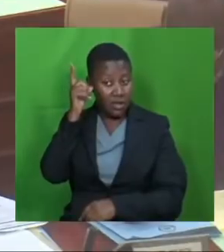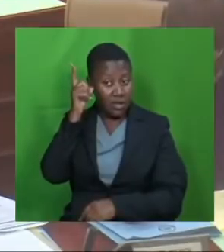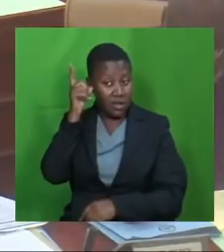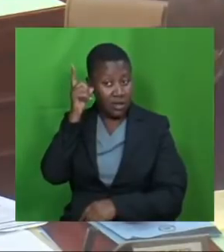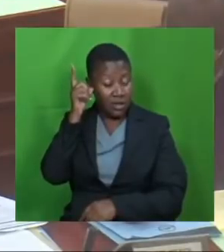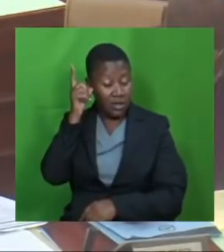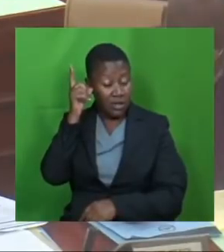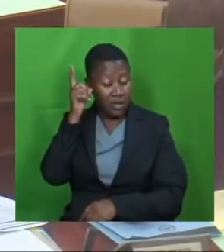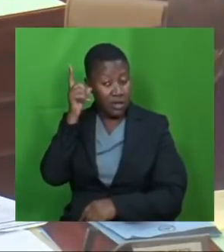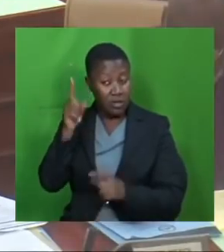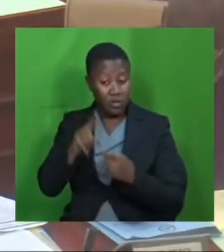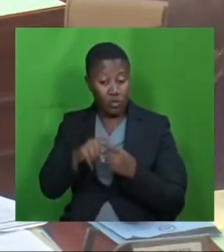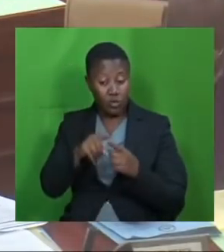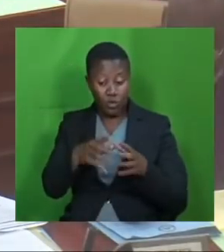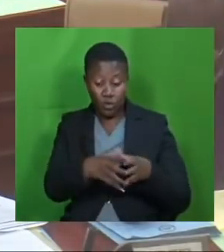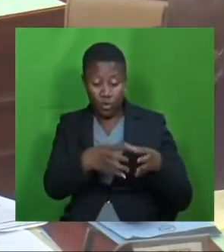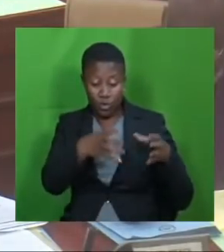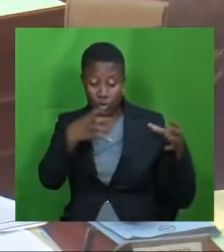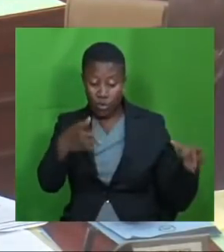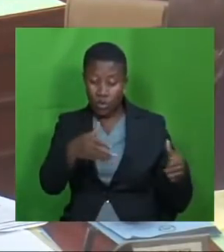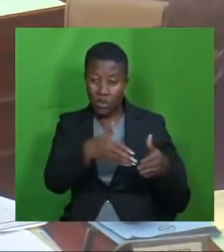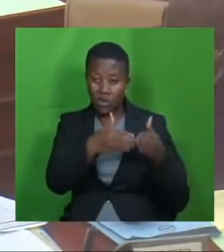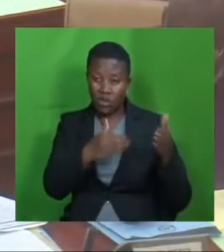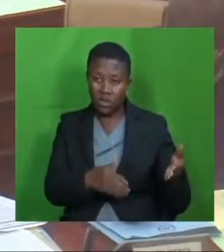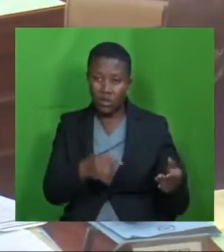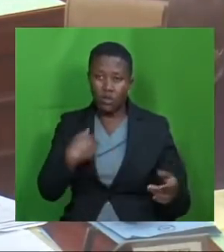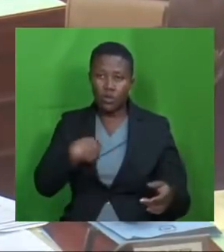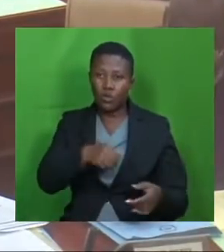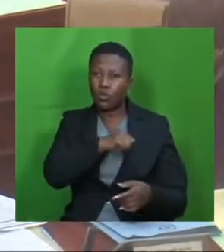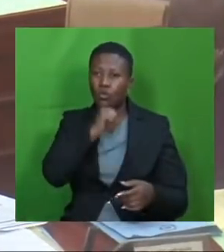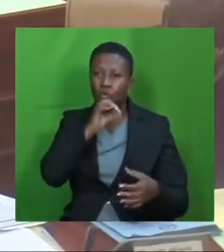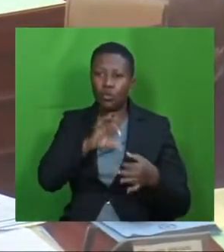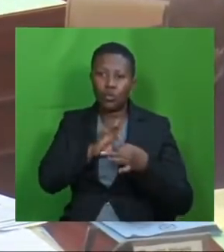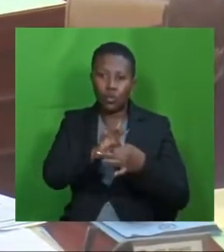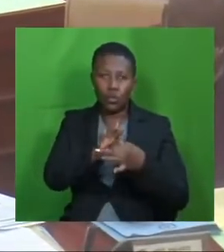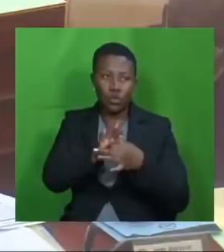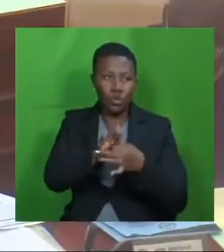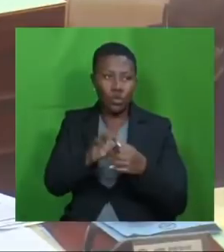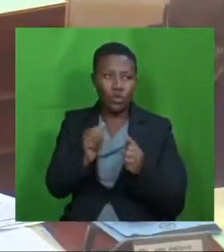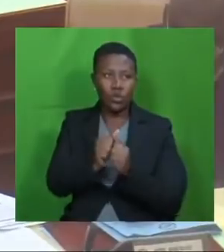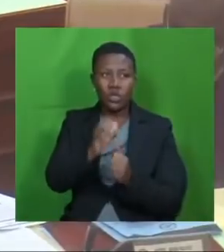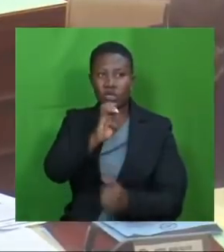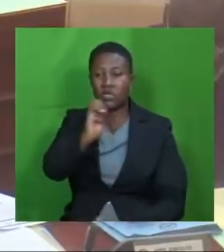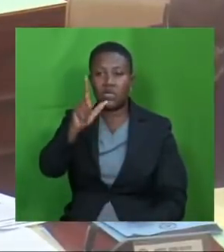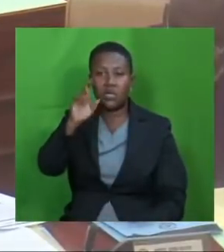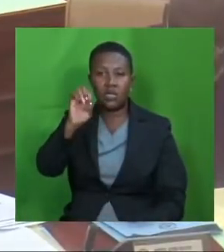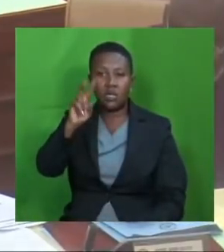be associated with any further proceedings on the e-levy.